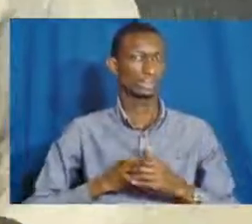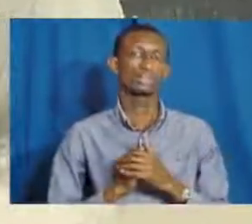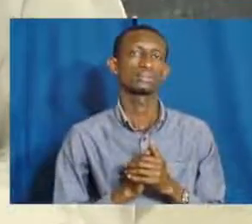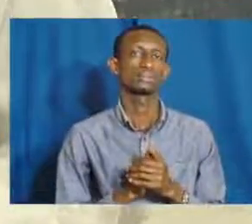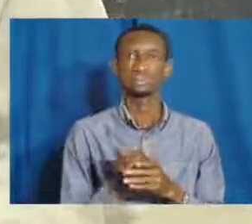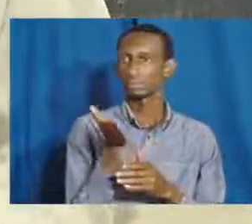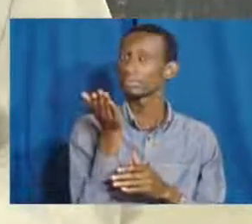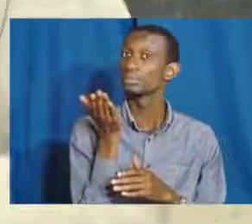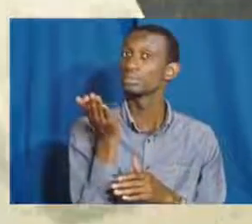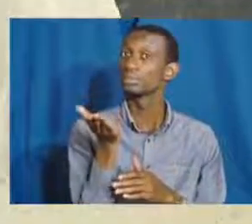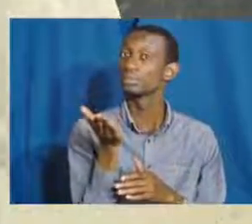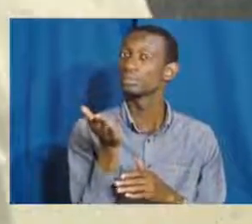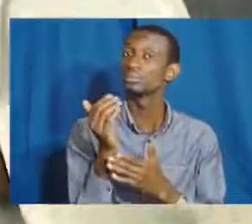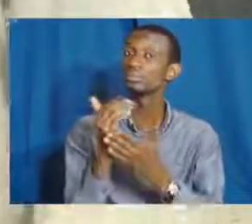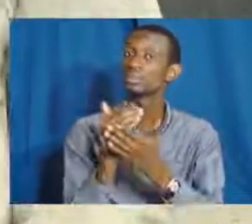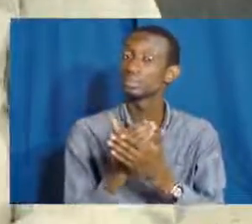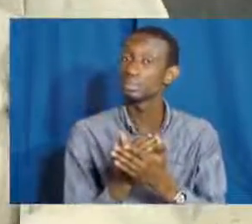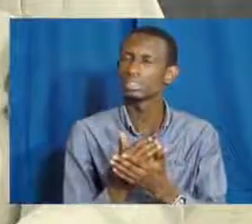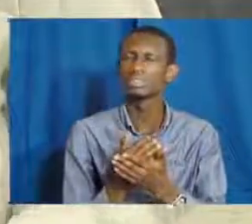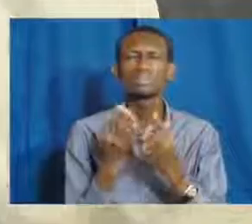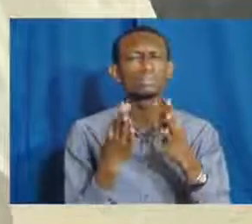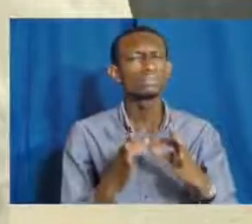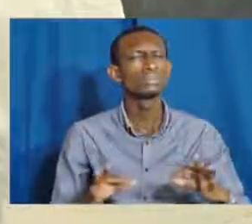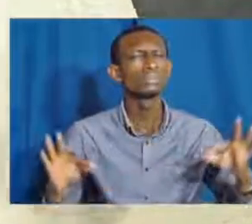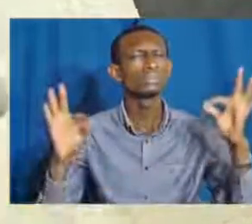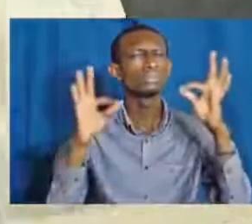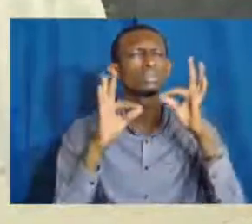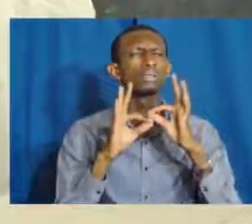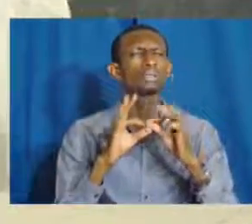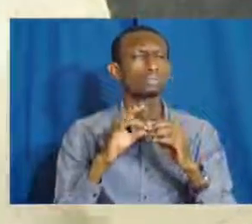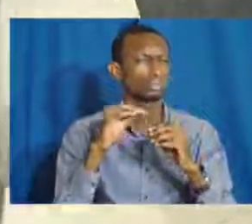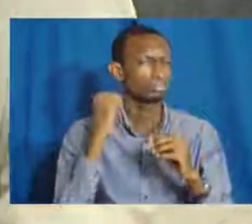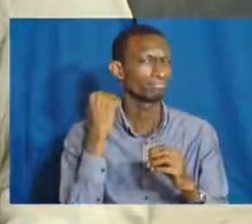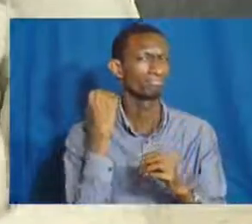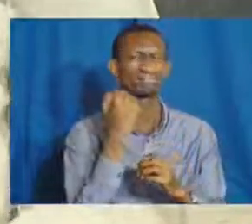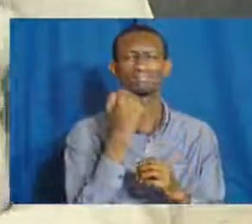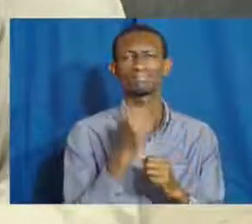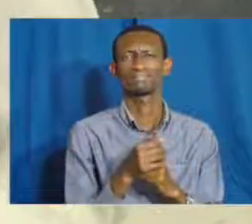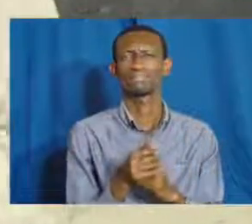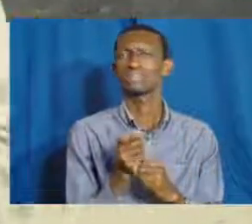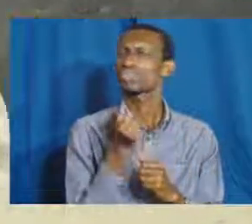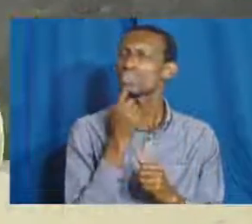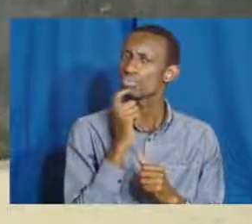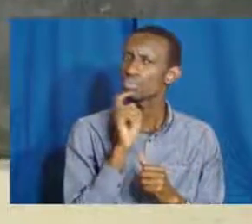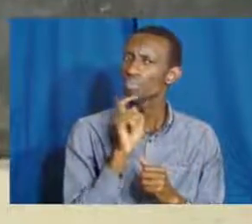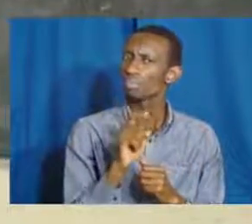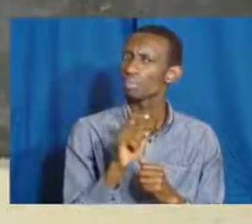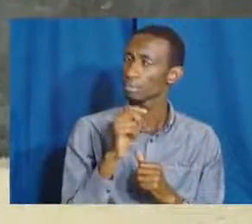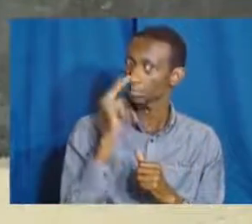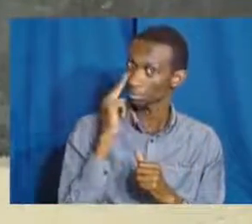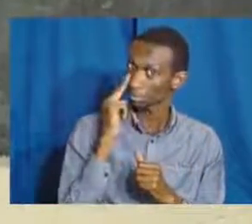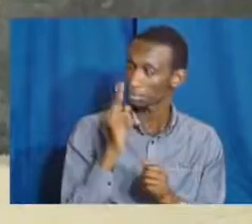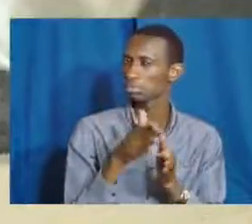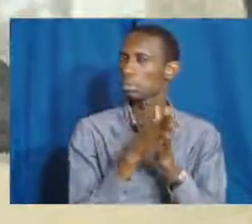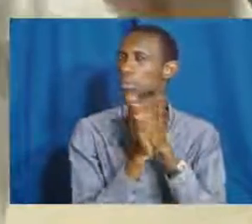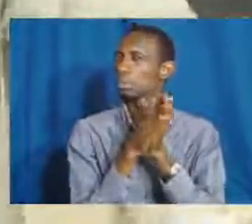this periodic table. It is very important. That is why we need to look at the historical background. And